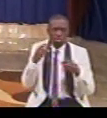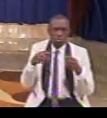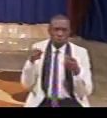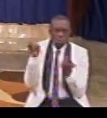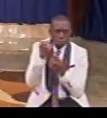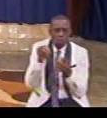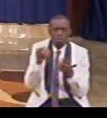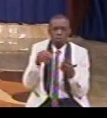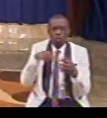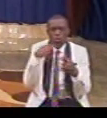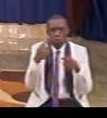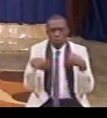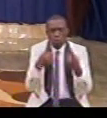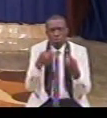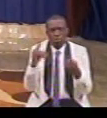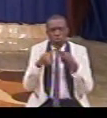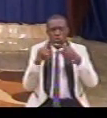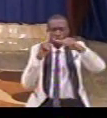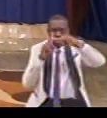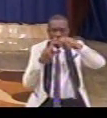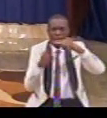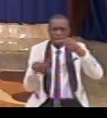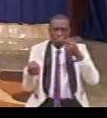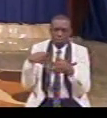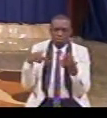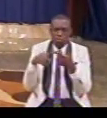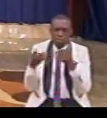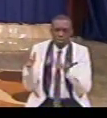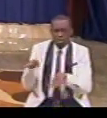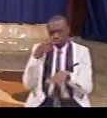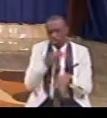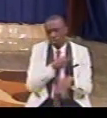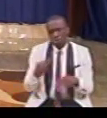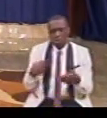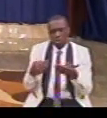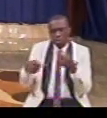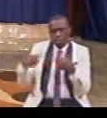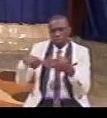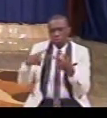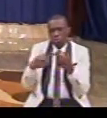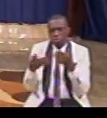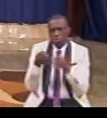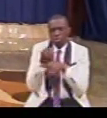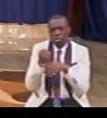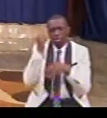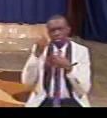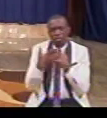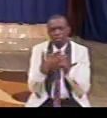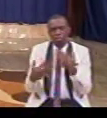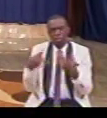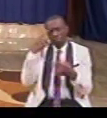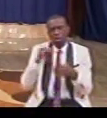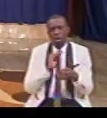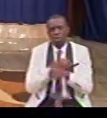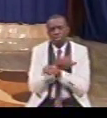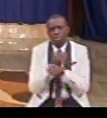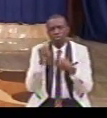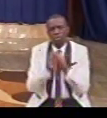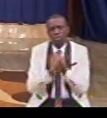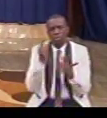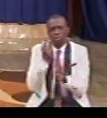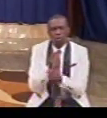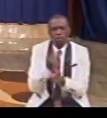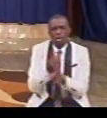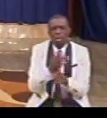to die for us about to shed his blood for salvation for for Redemption for justification and for sanctification for